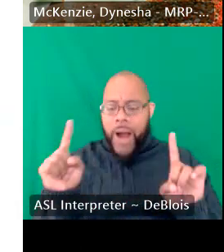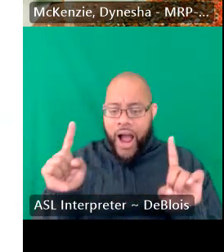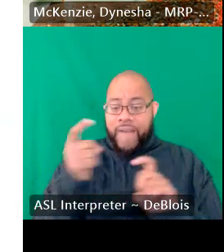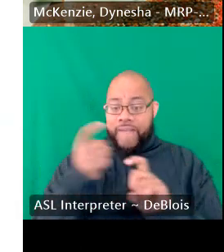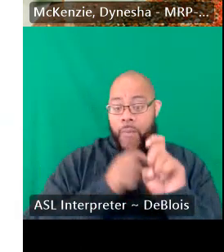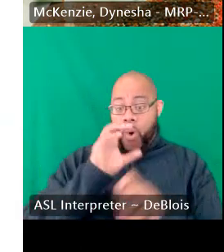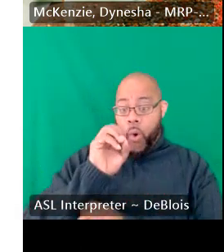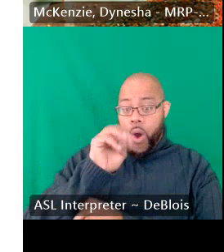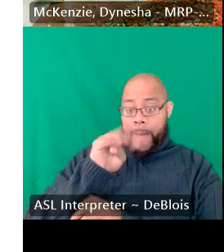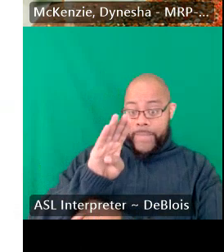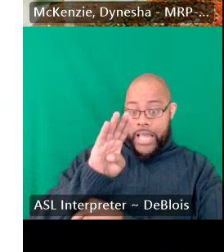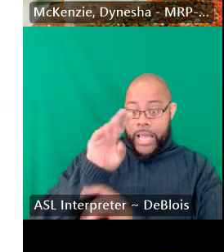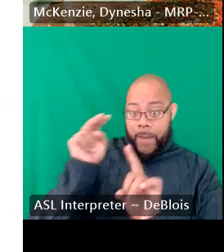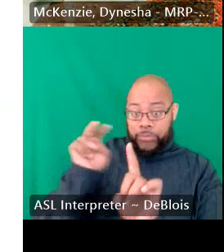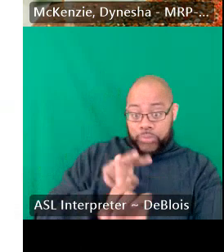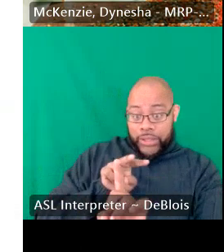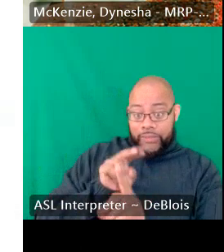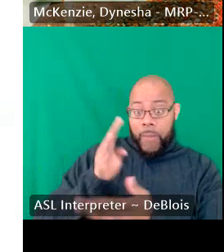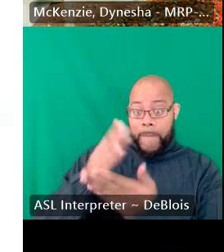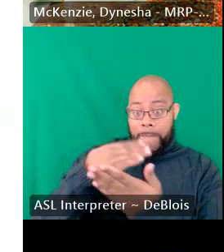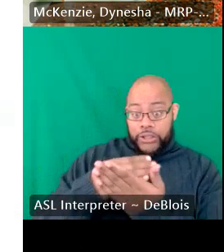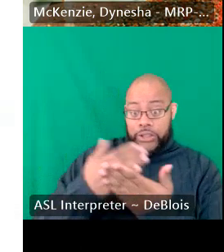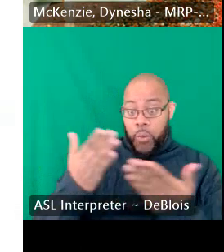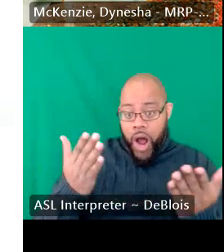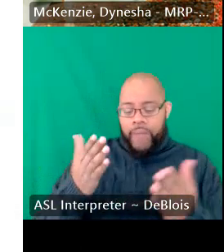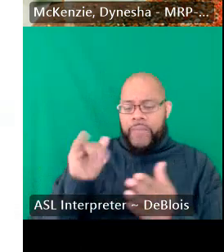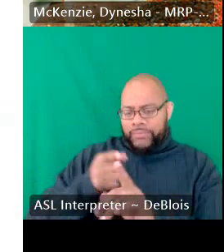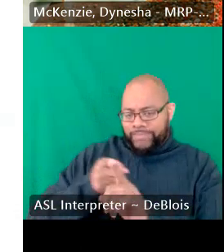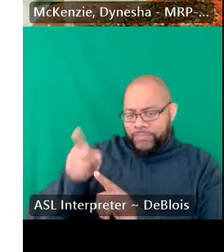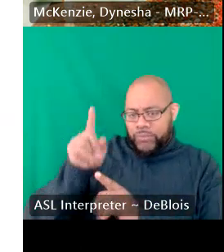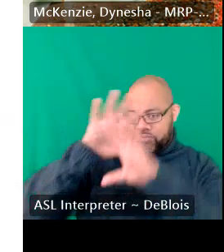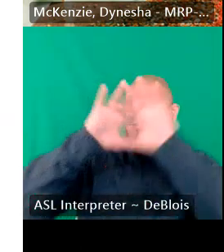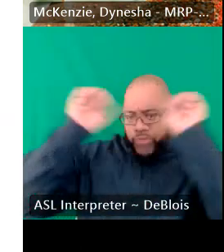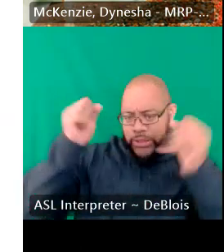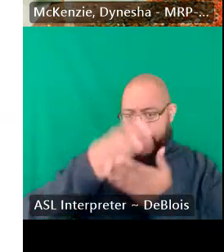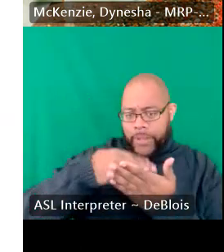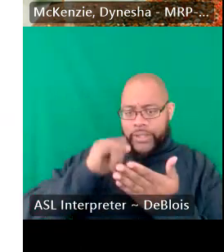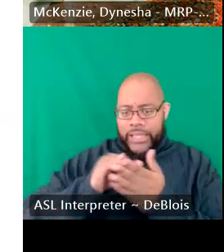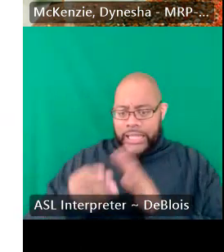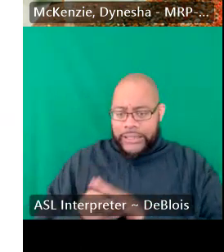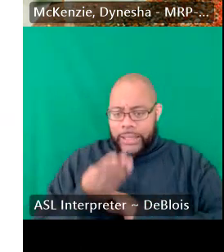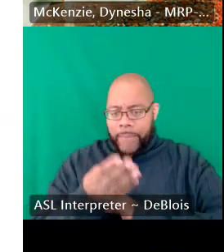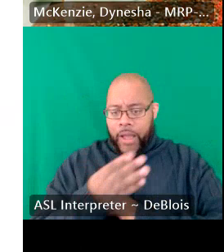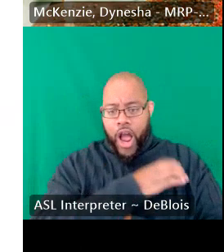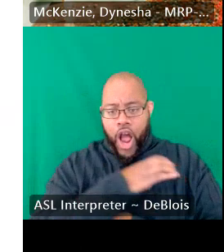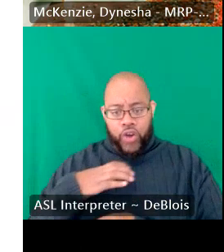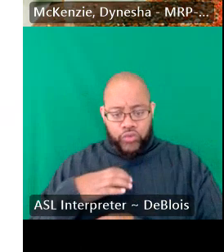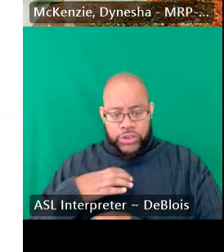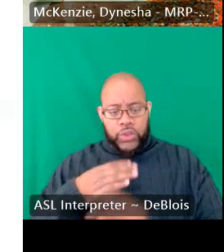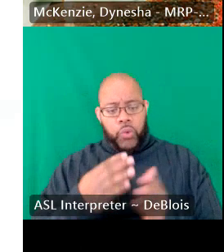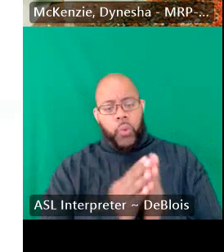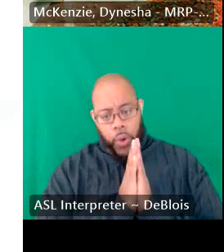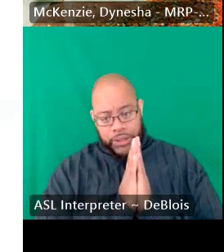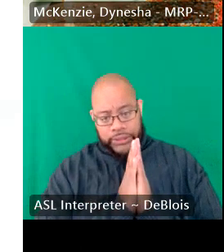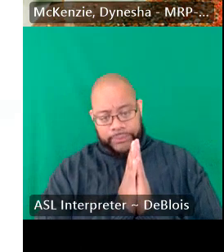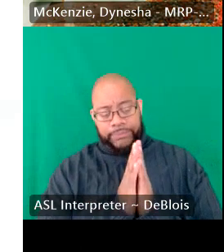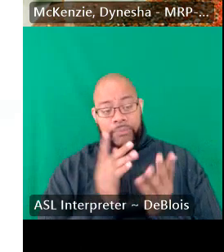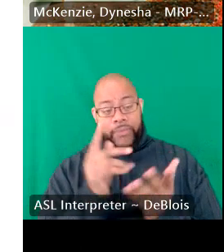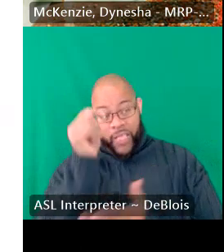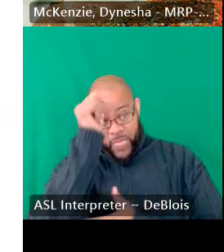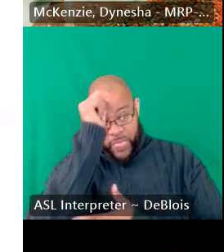OMB perspective, the budget is the president's budget that is submitted to the Congress. The request is submitted theoretically